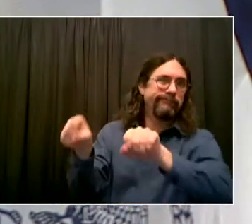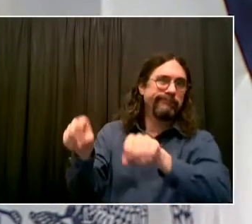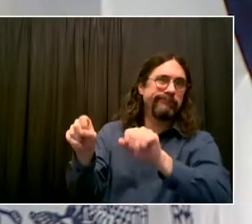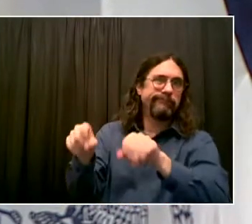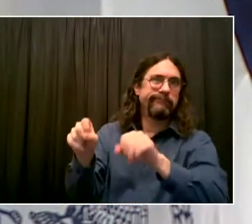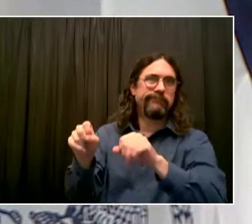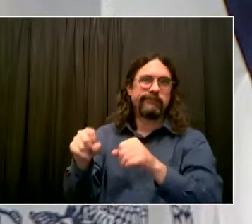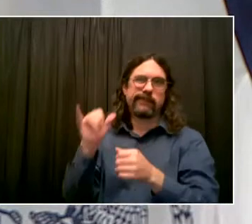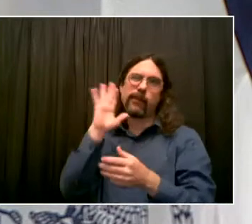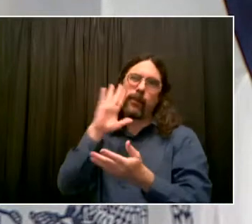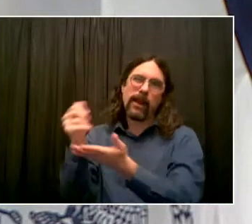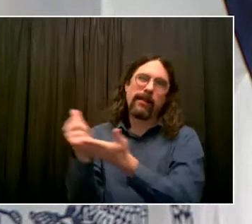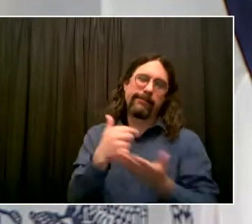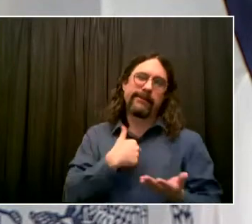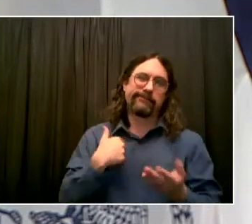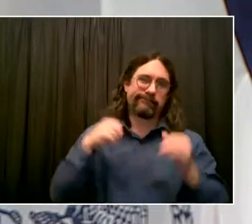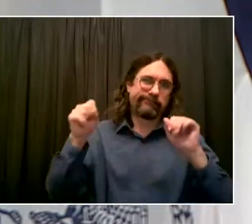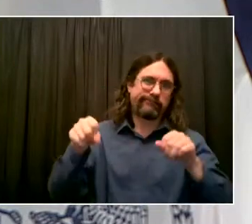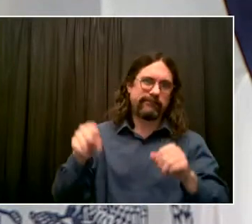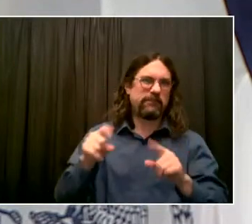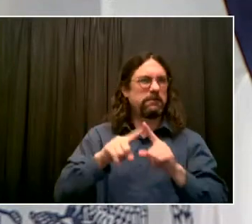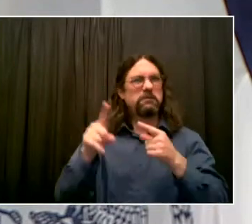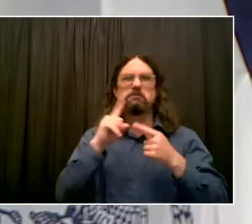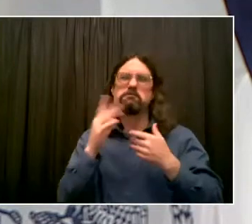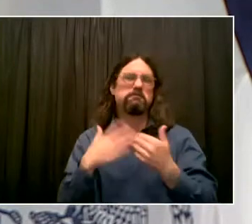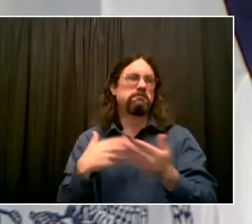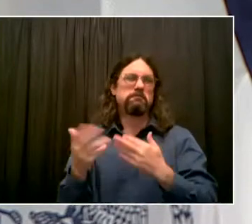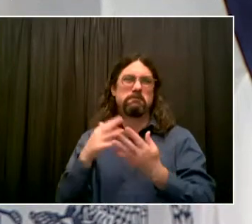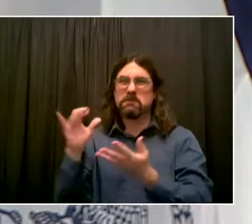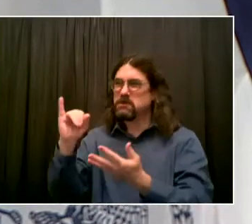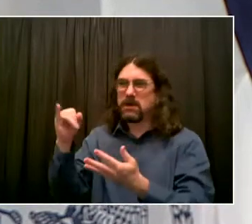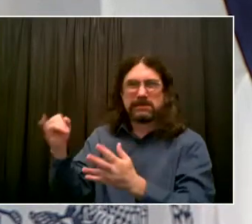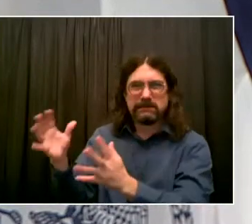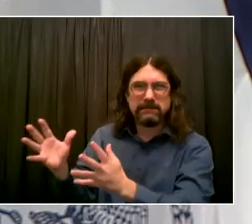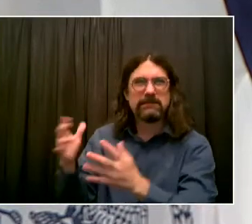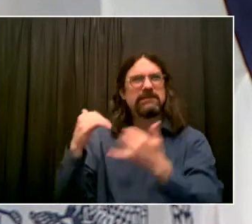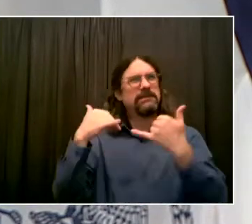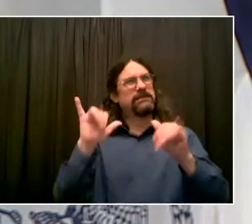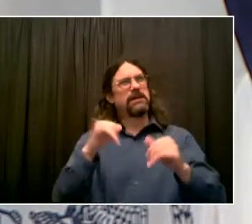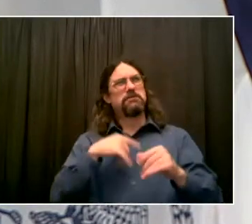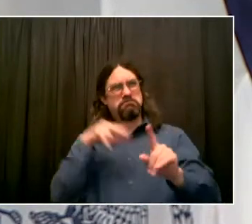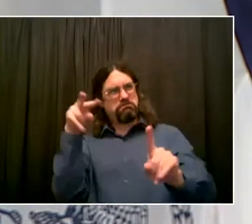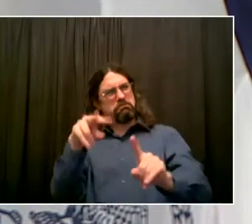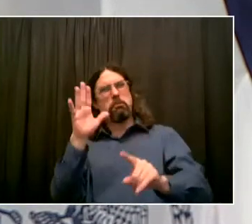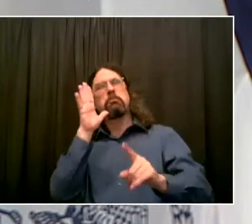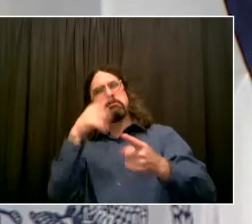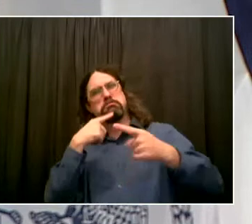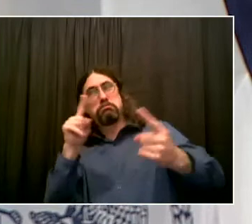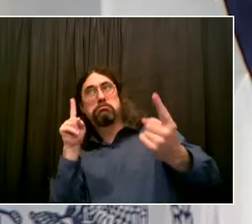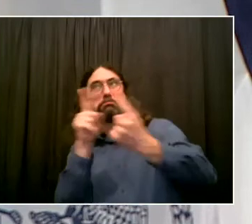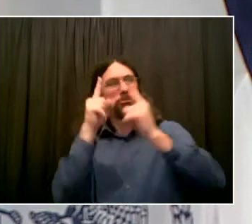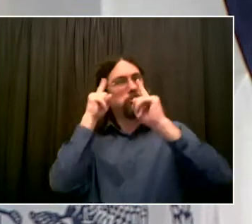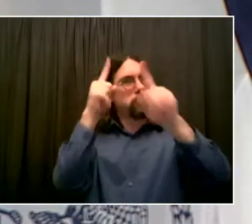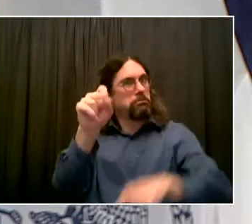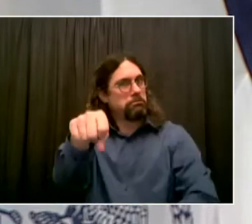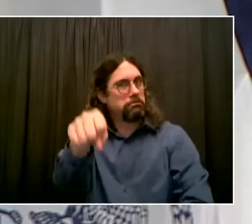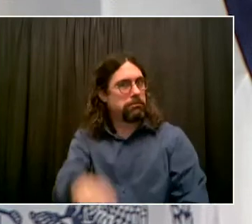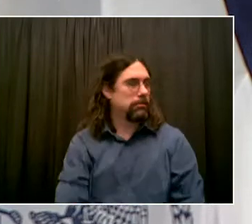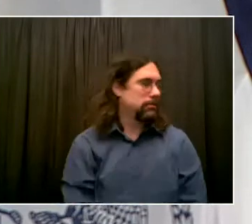working on that goal, and I think it's a reachable goal. The next is Yoav from the city.